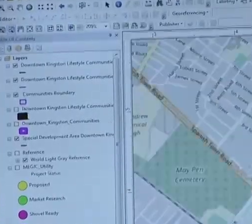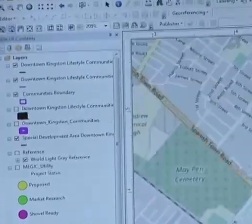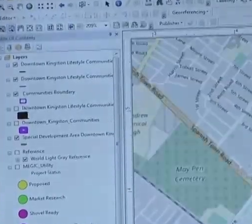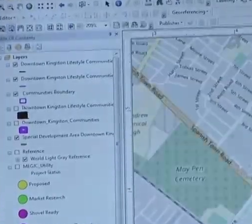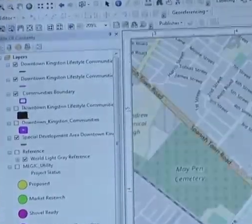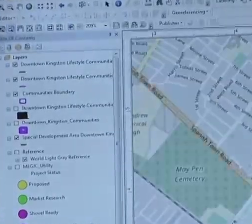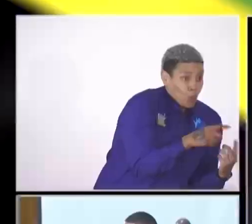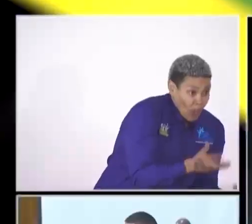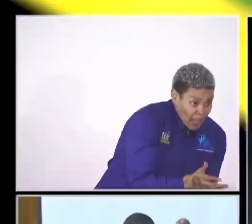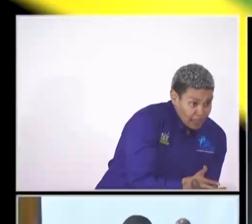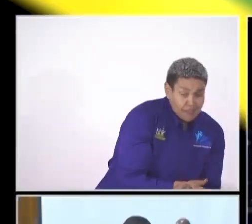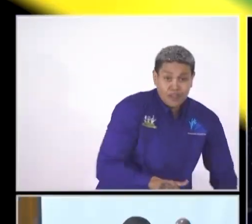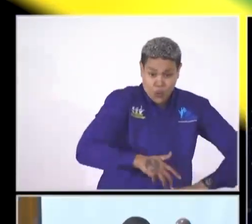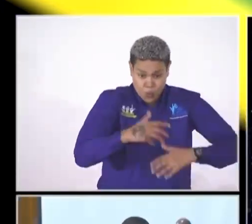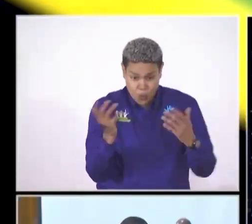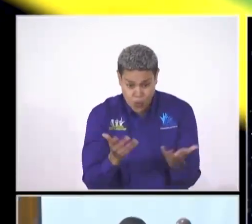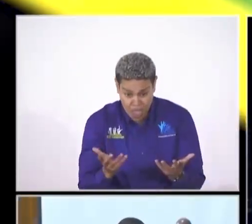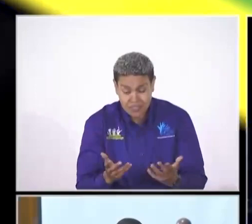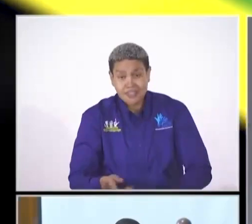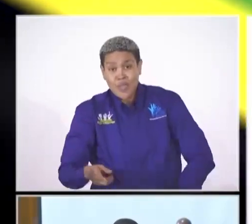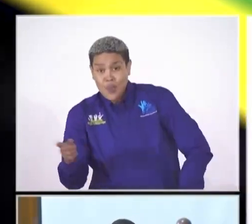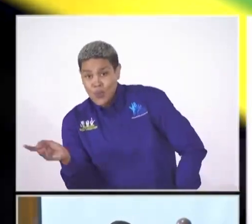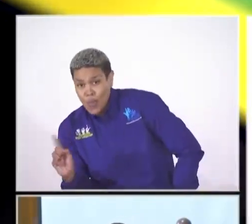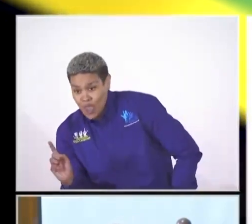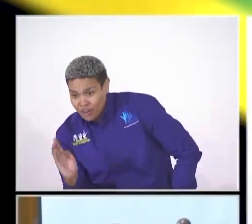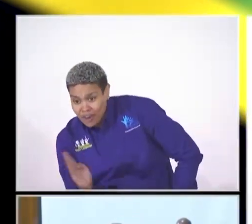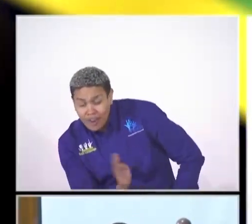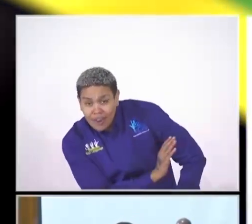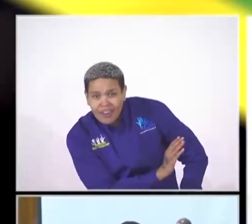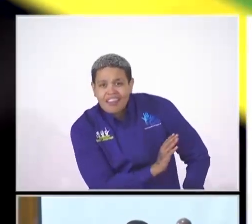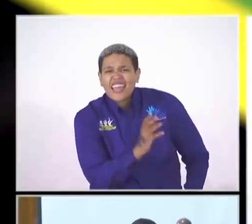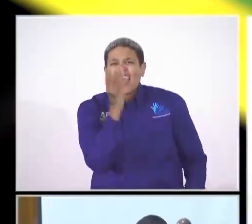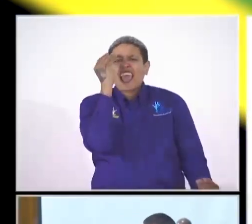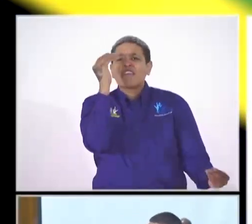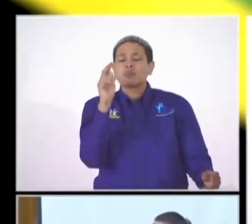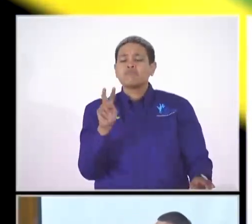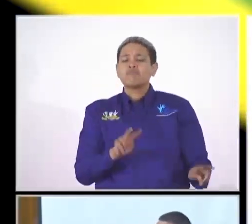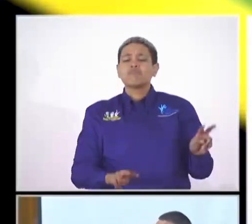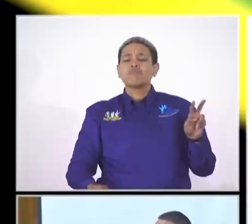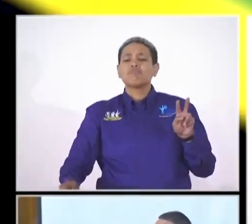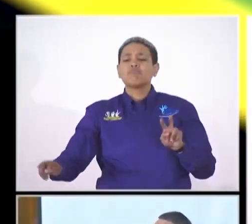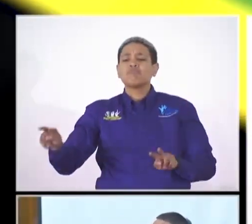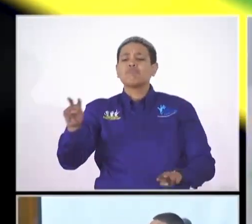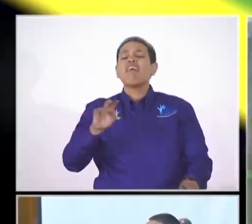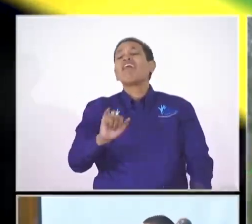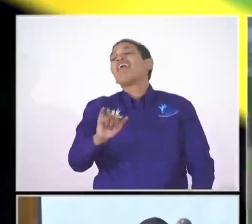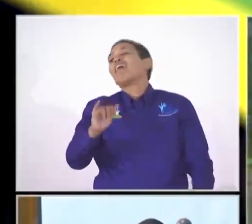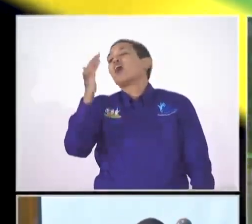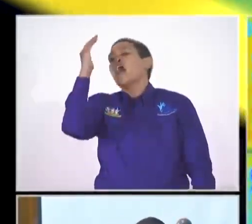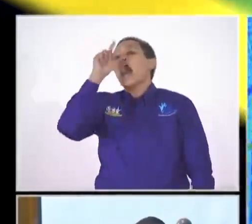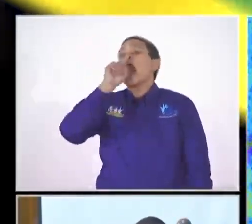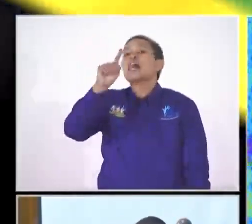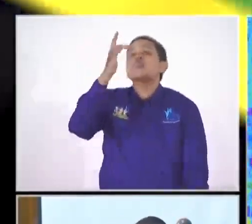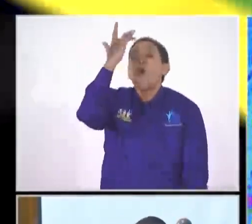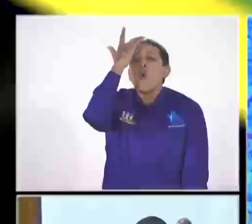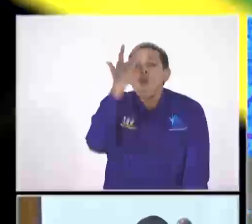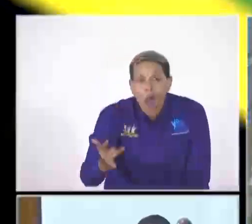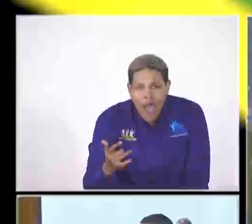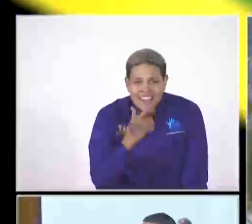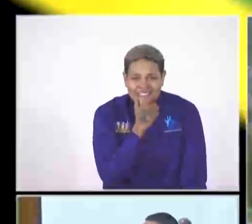what, and where, we can then probe that information to answer why it happened,